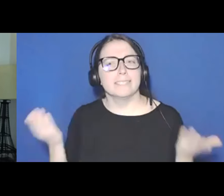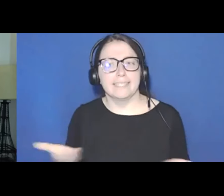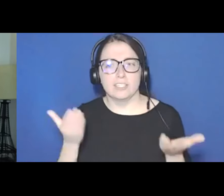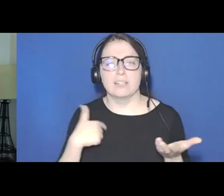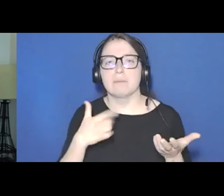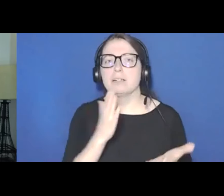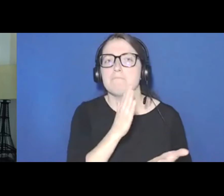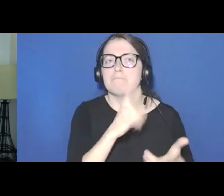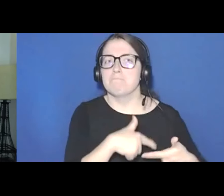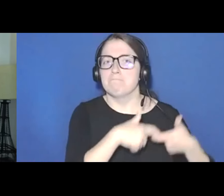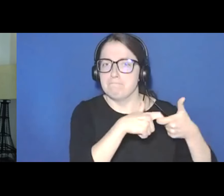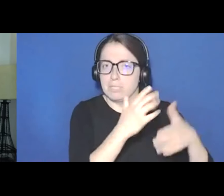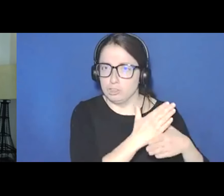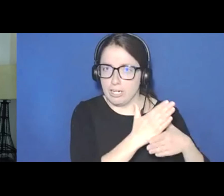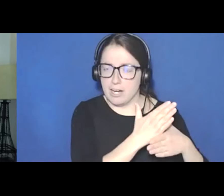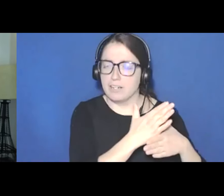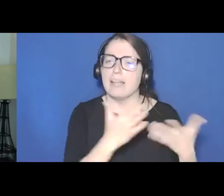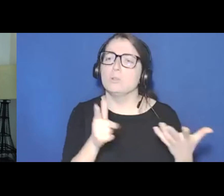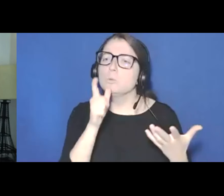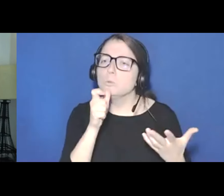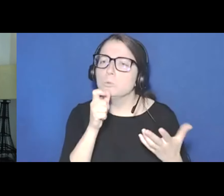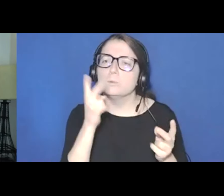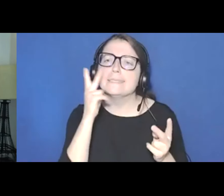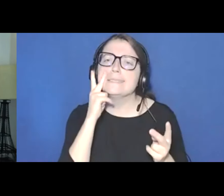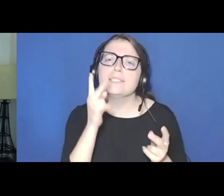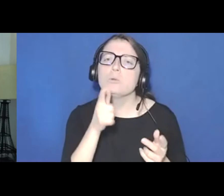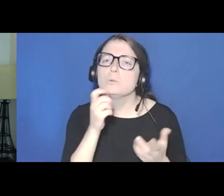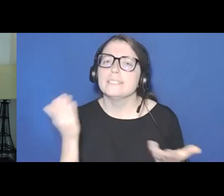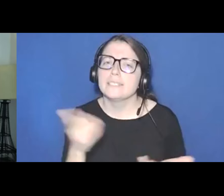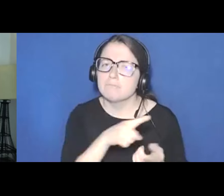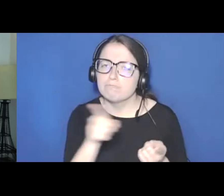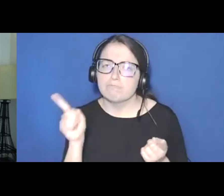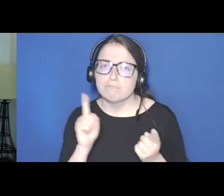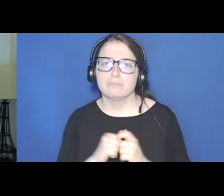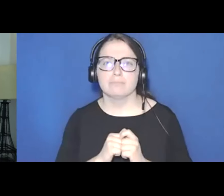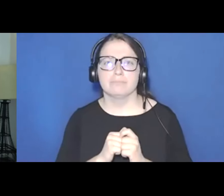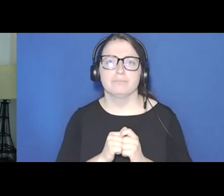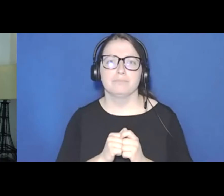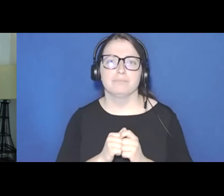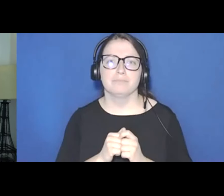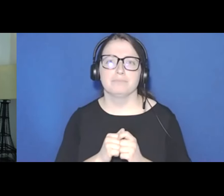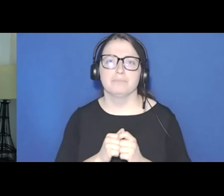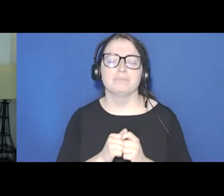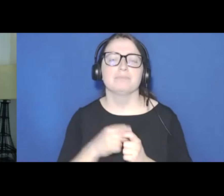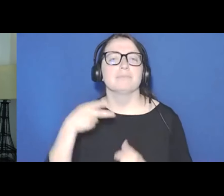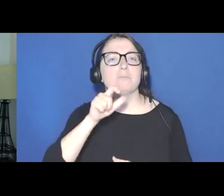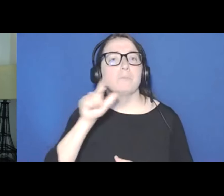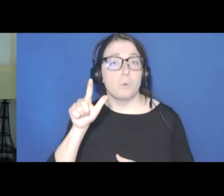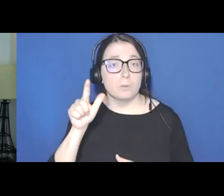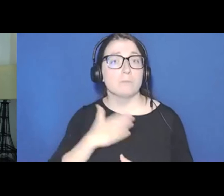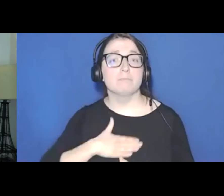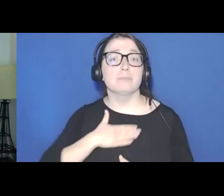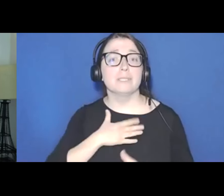for a moment and conduct a quick poll. Click launch. And just take a moment